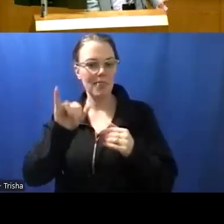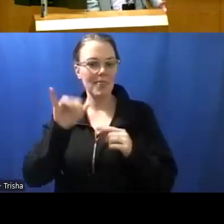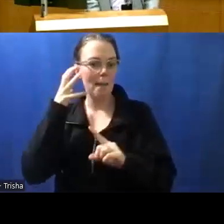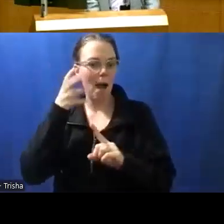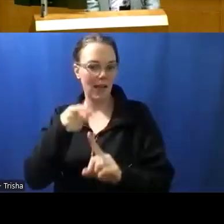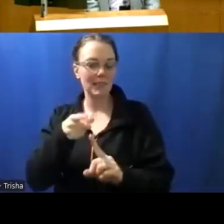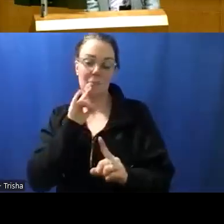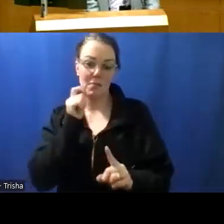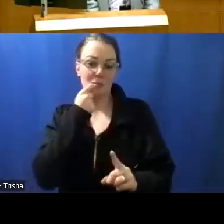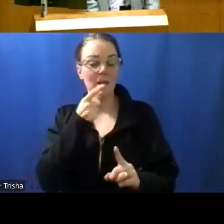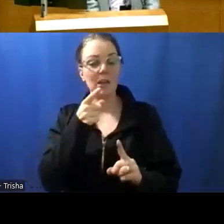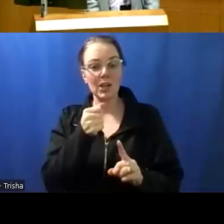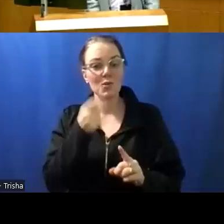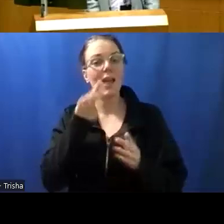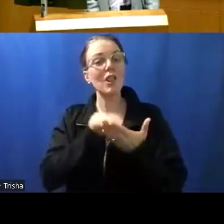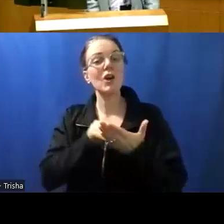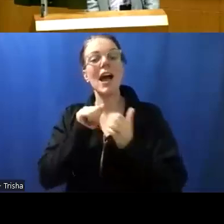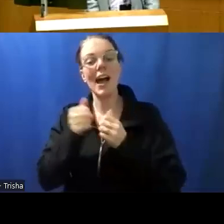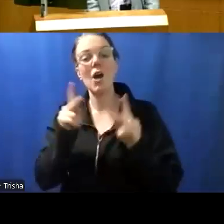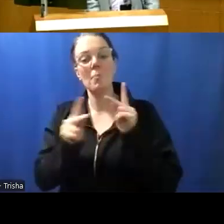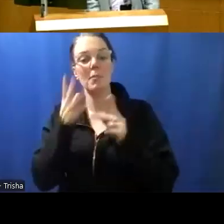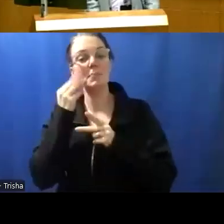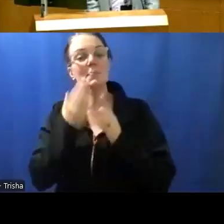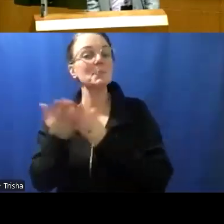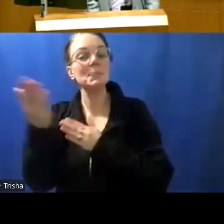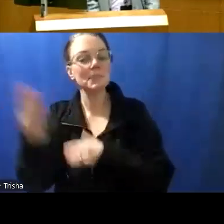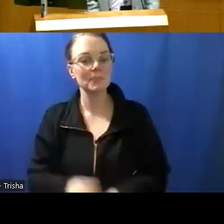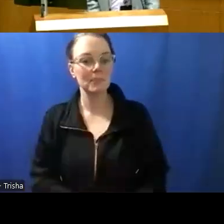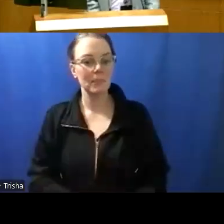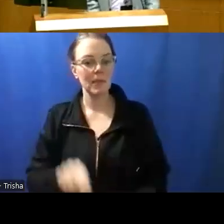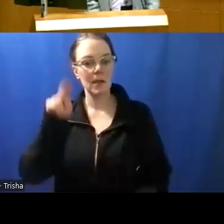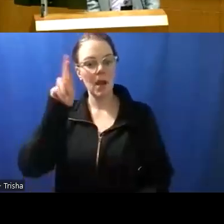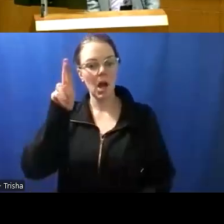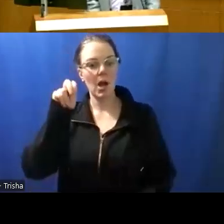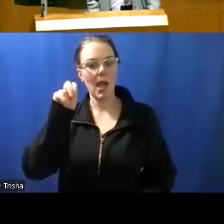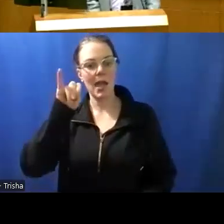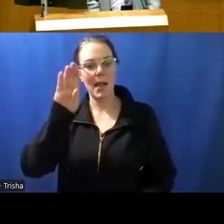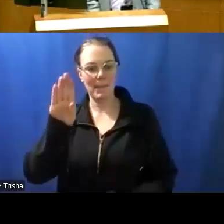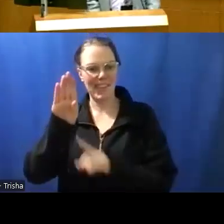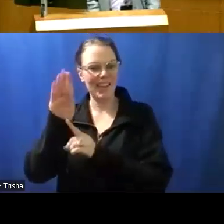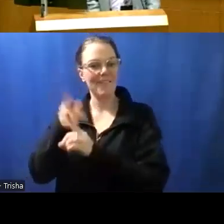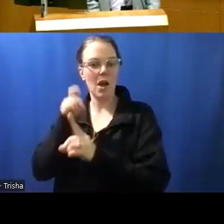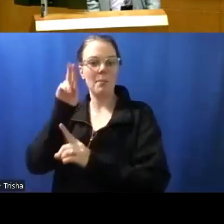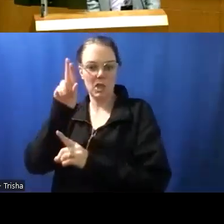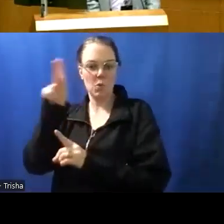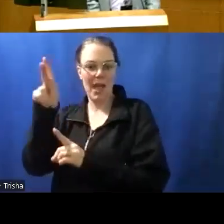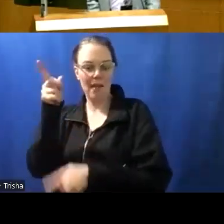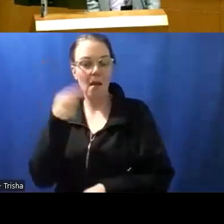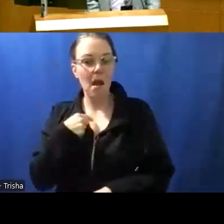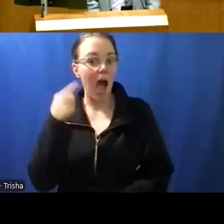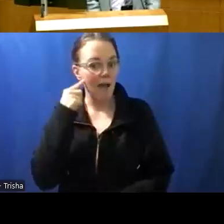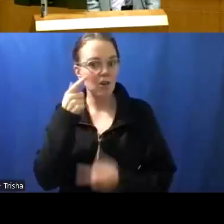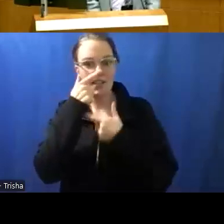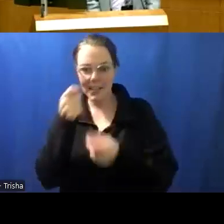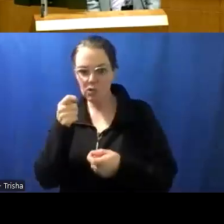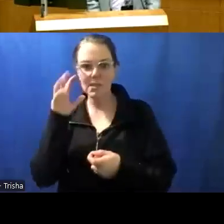through and how they cope. This RNIB from the UK is really interesting. I've heard some interesting podcasts